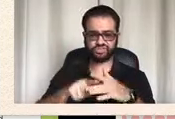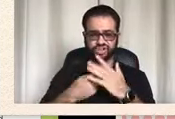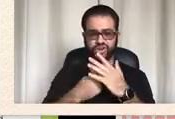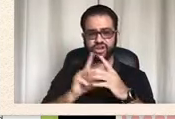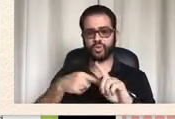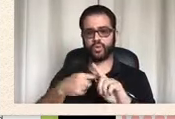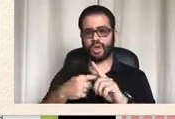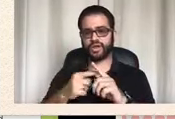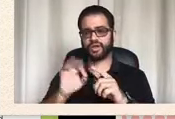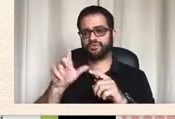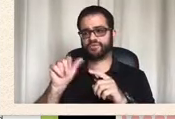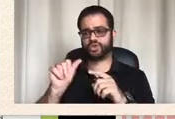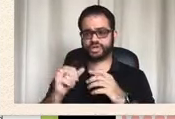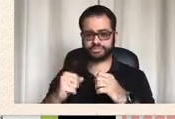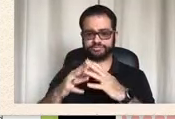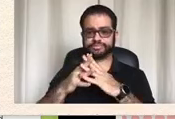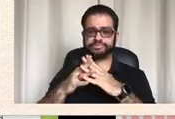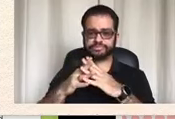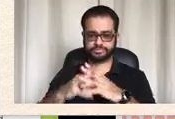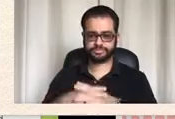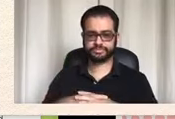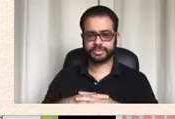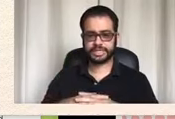group, Elevators.